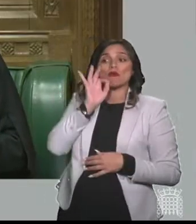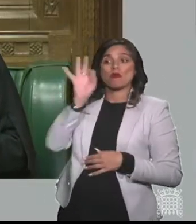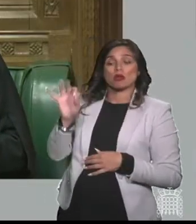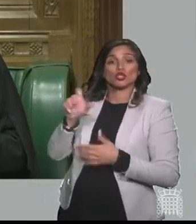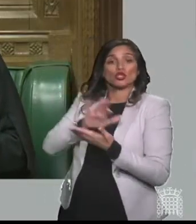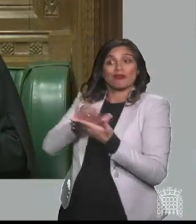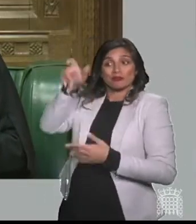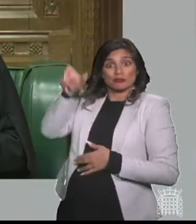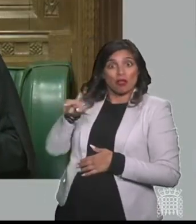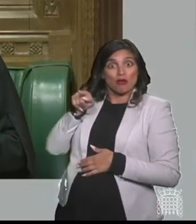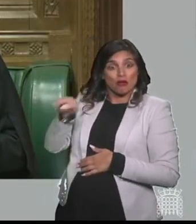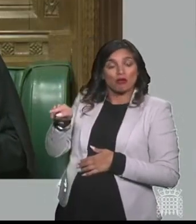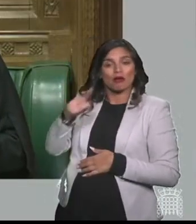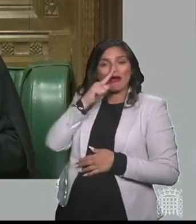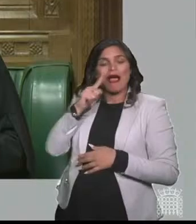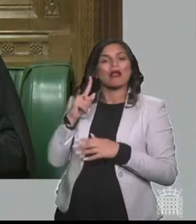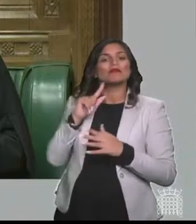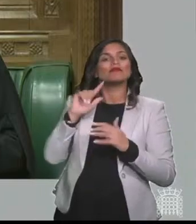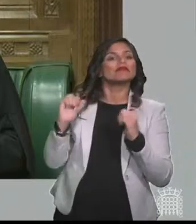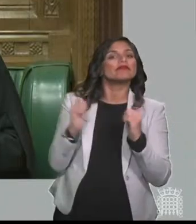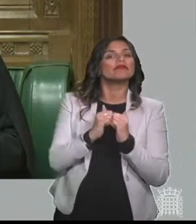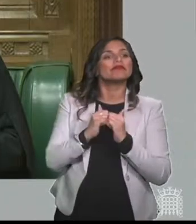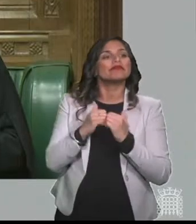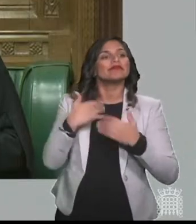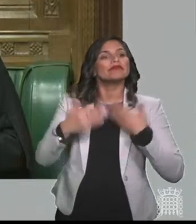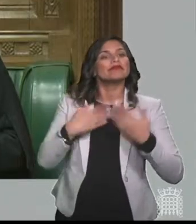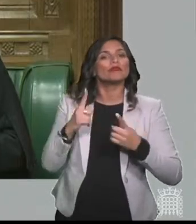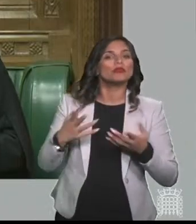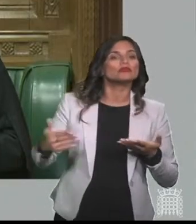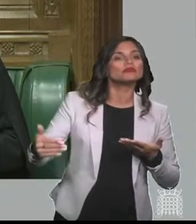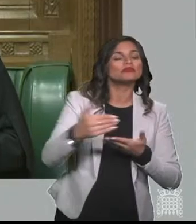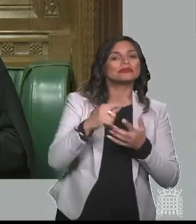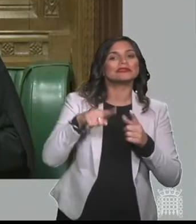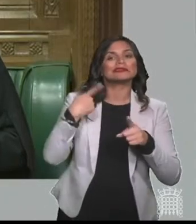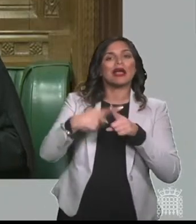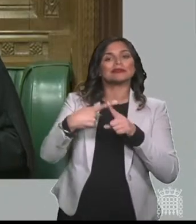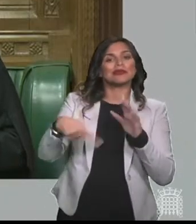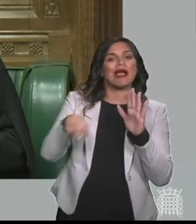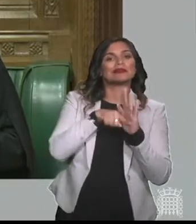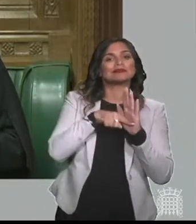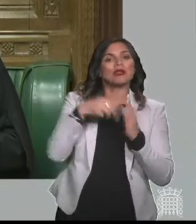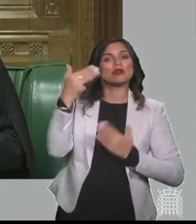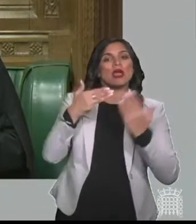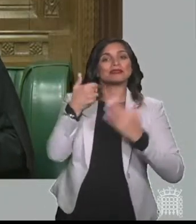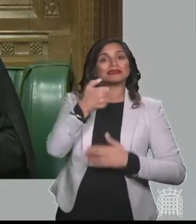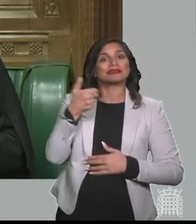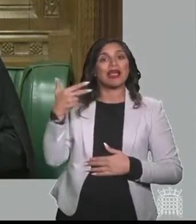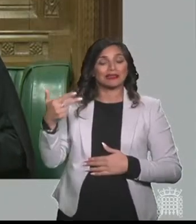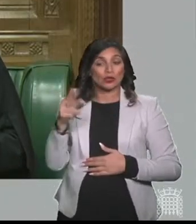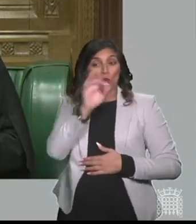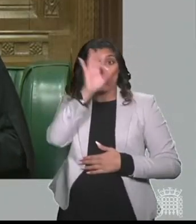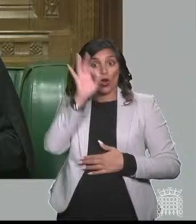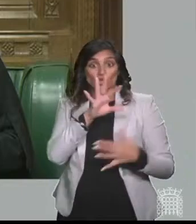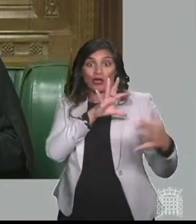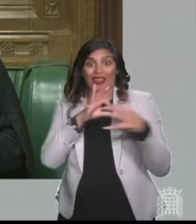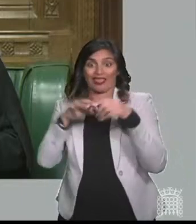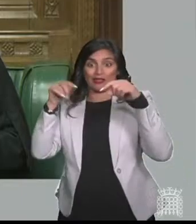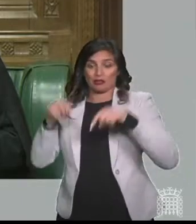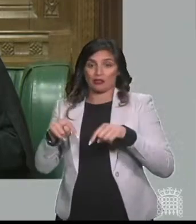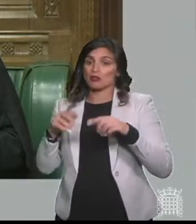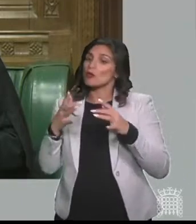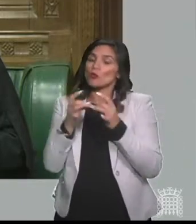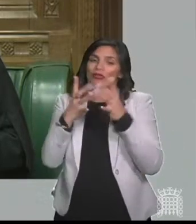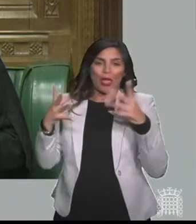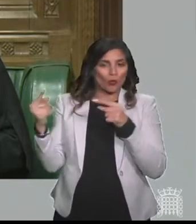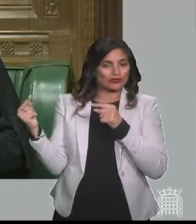Section 5 of the Provisional Collection of Taxes Act 1968. The question on this motion must be put without debate.